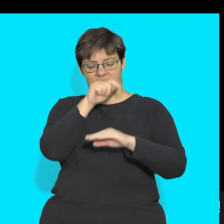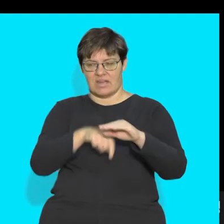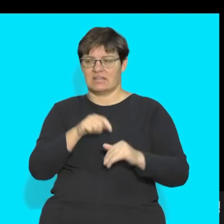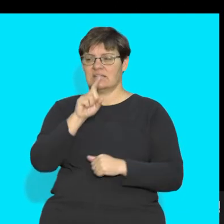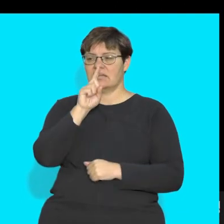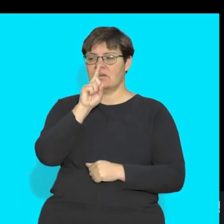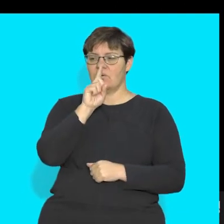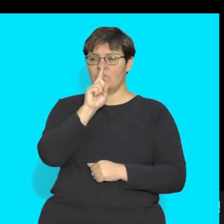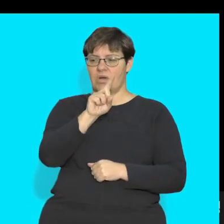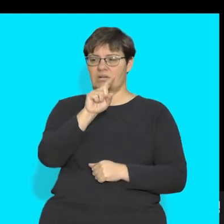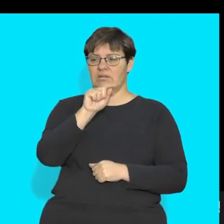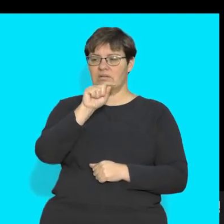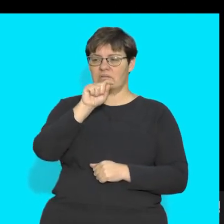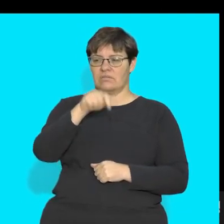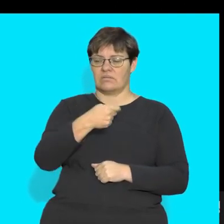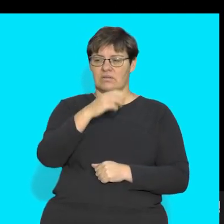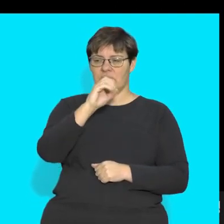divide by